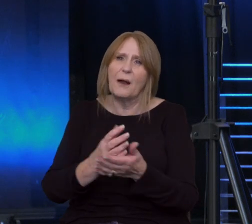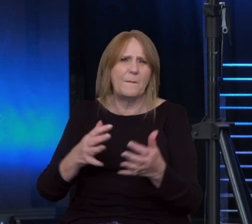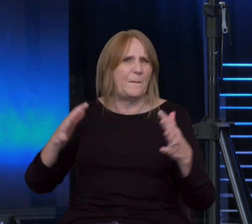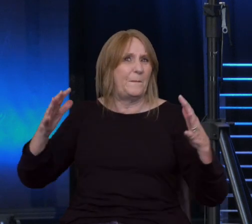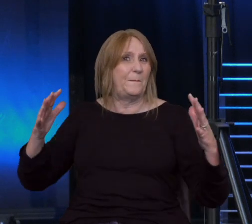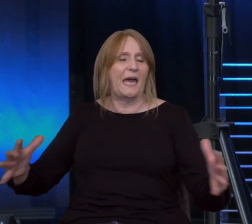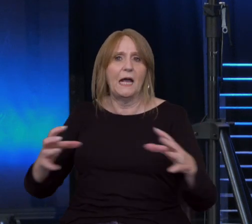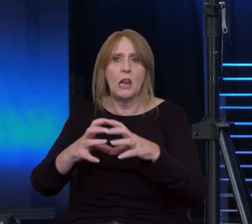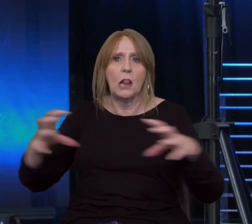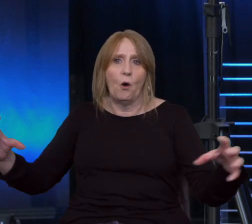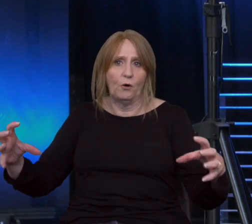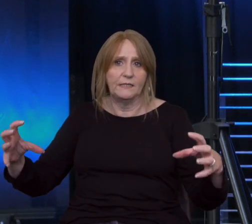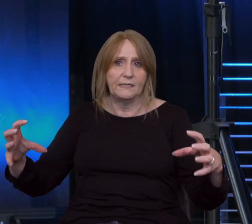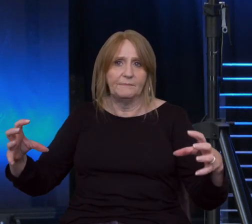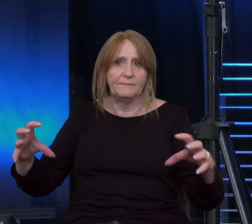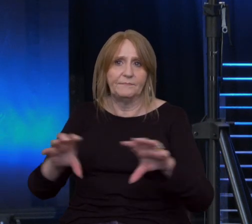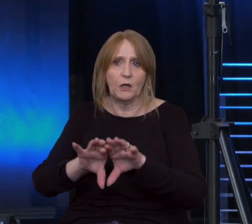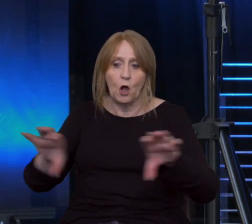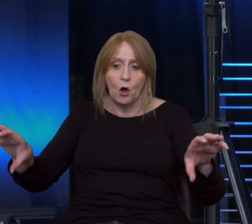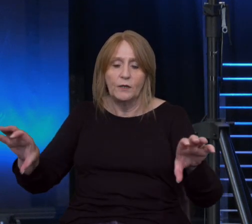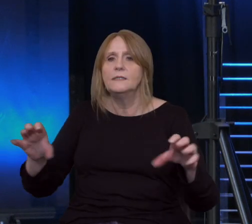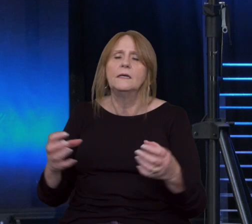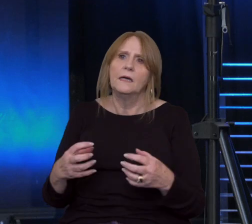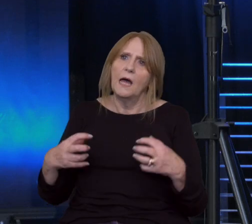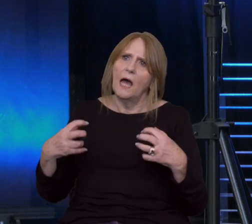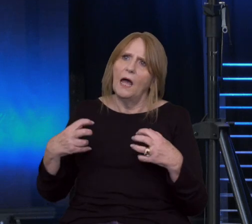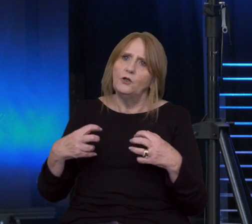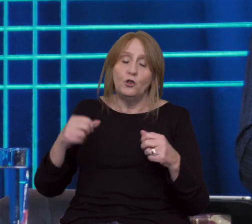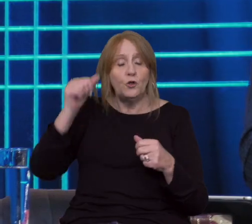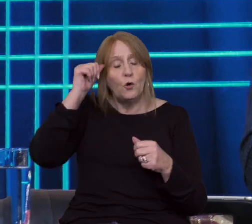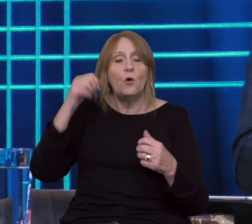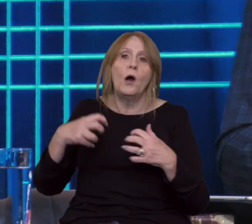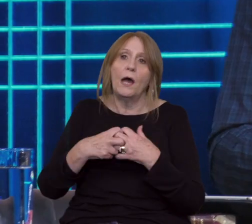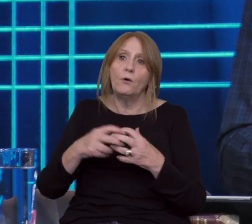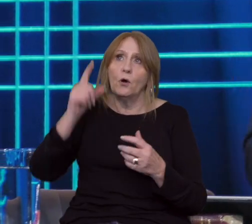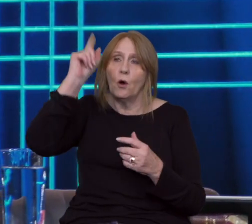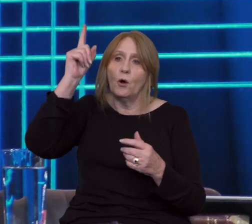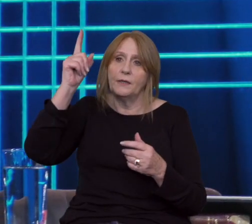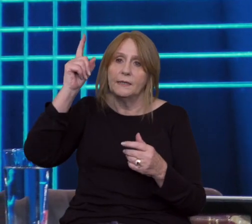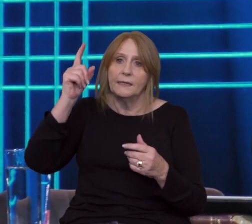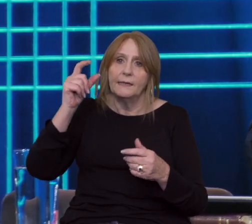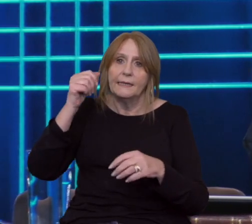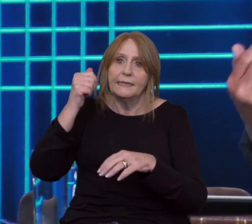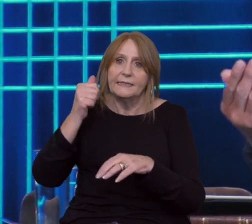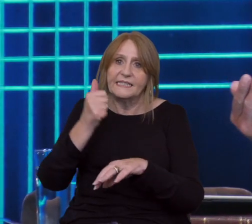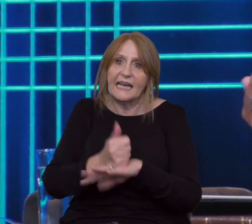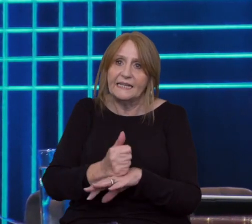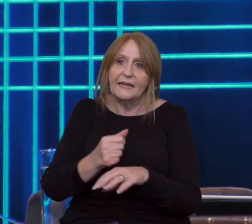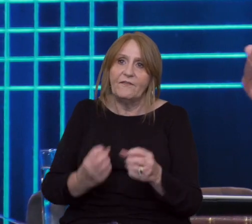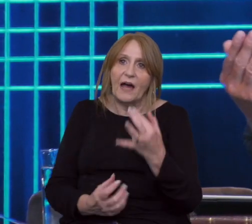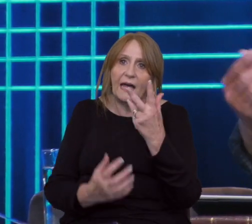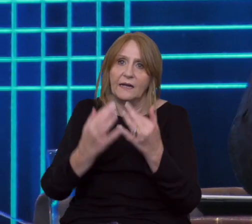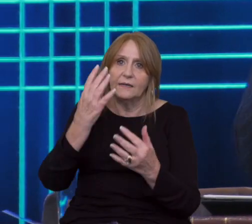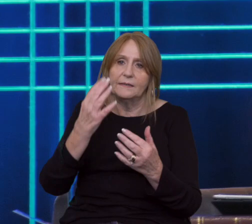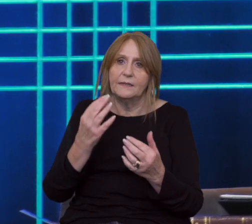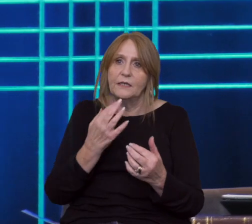set something on fire? By taking kindling. And do you know what the kindling is or who the kindling